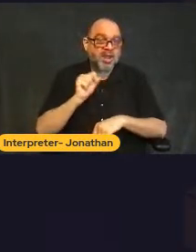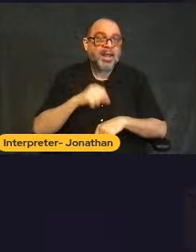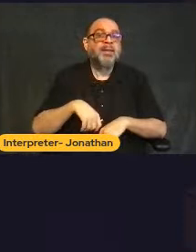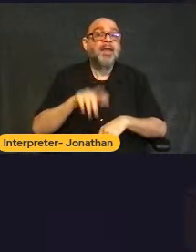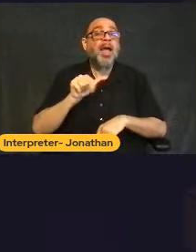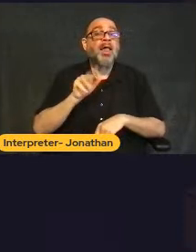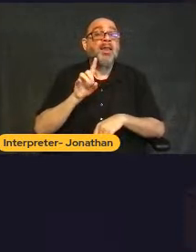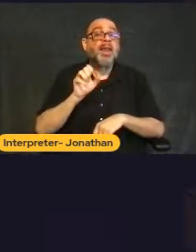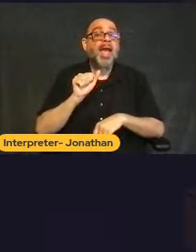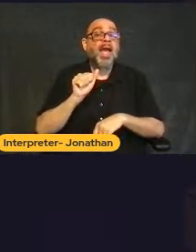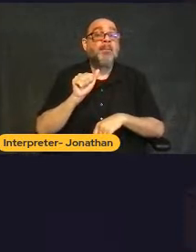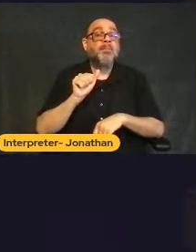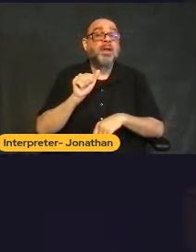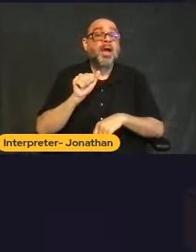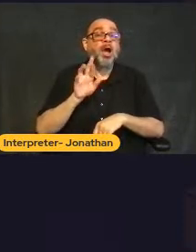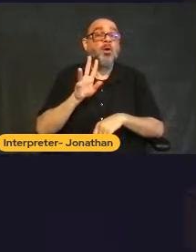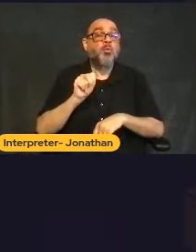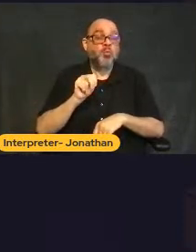runtime